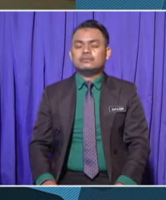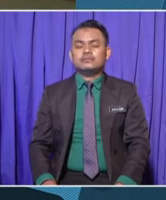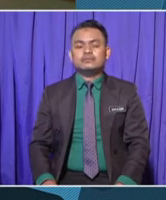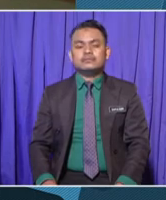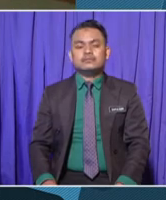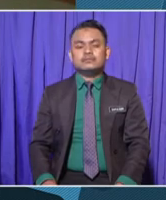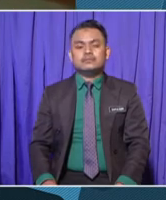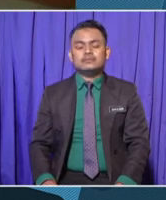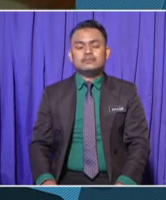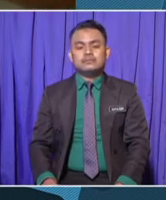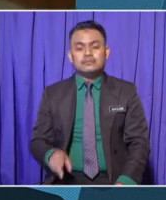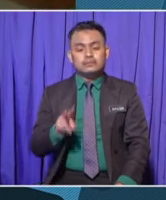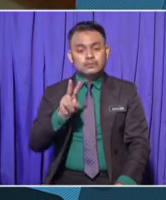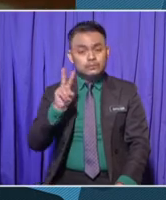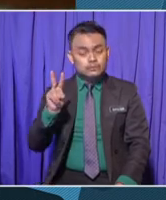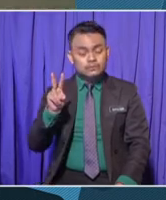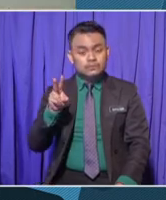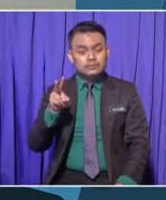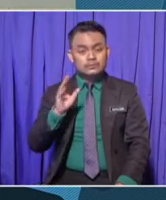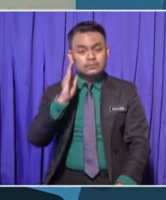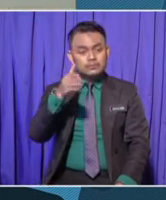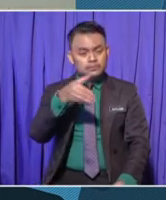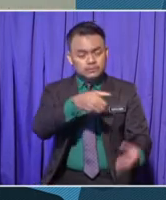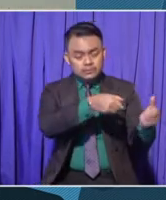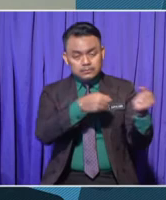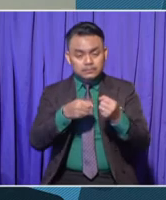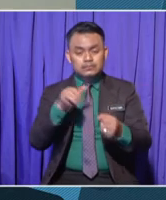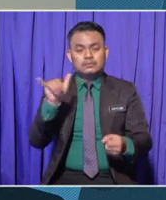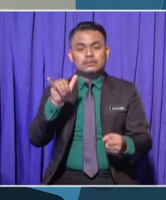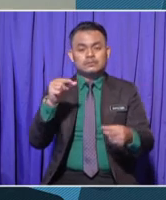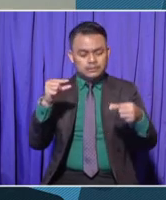it will attract each other and stick together.